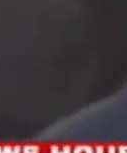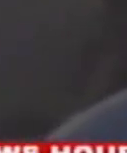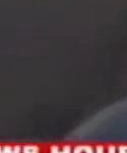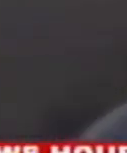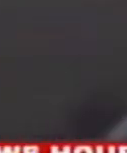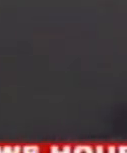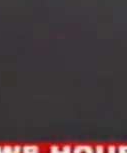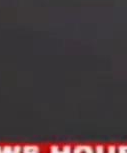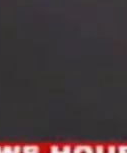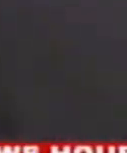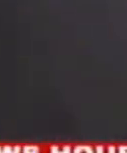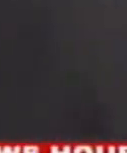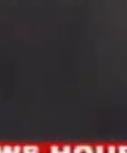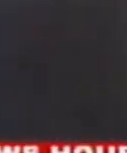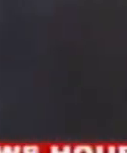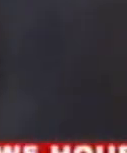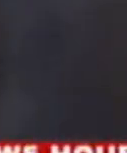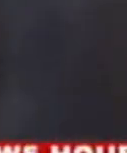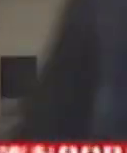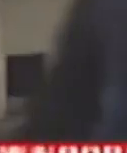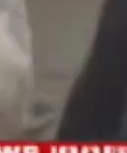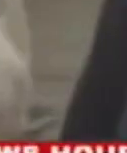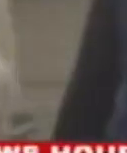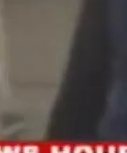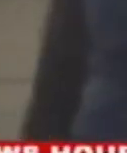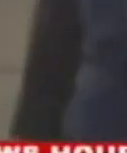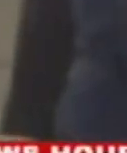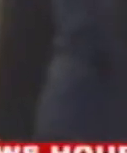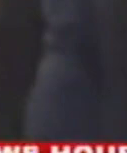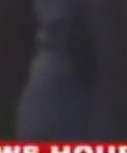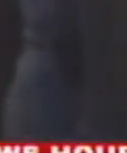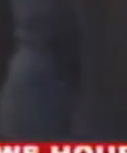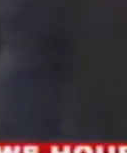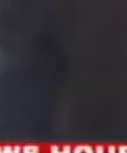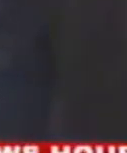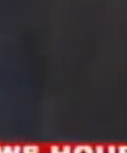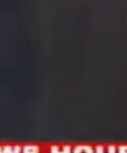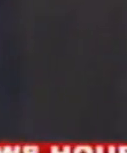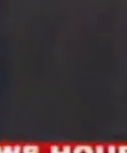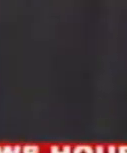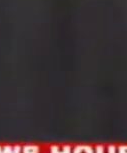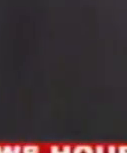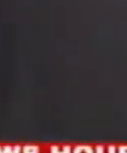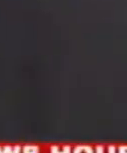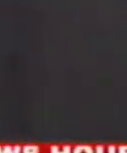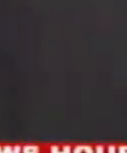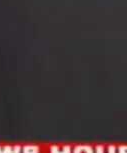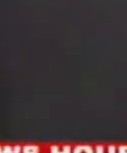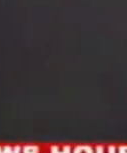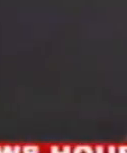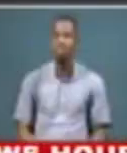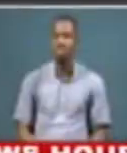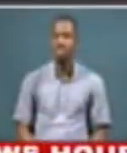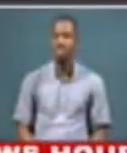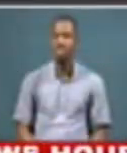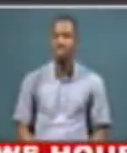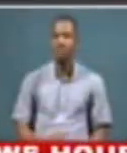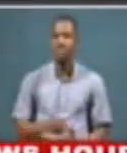Ejiofor in June 2008. He served as a Justice of the High Court from 2002